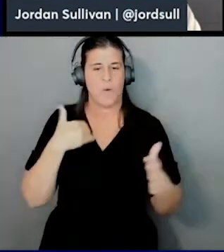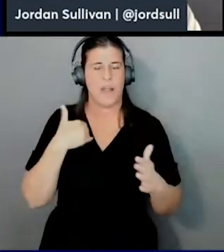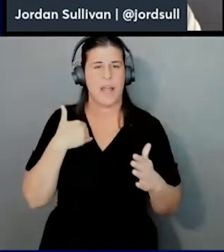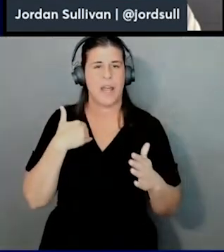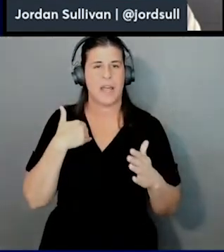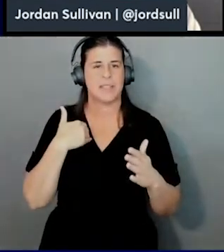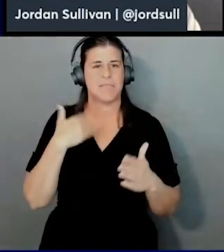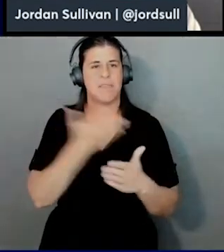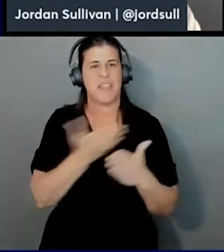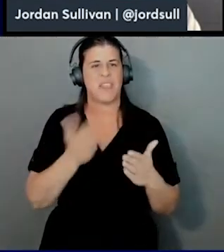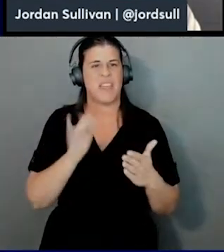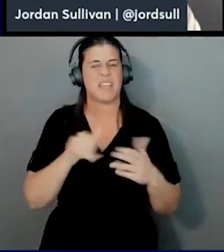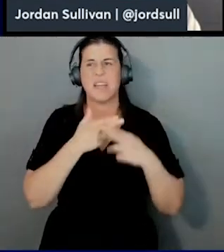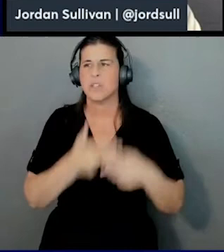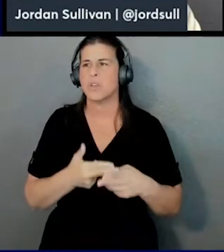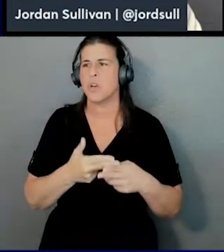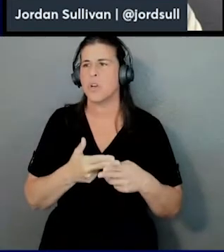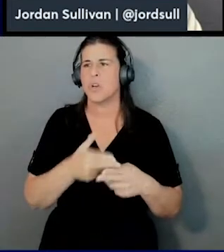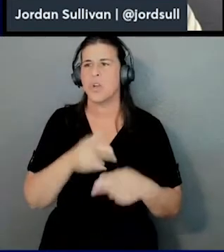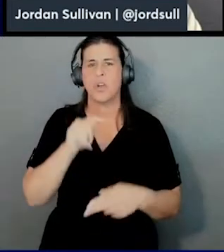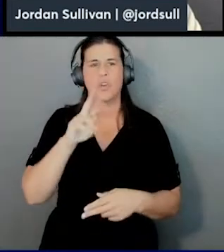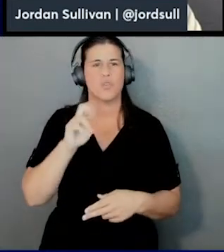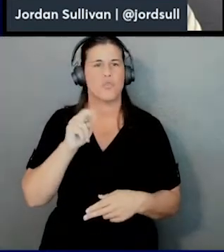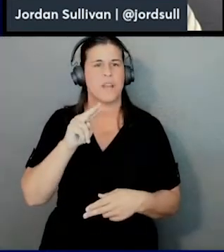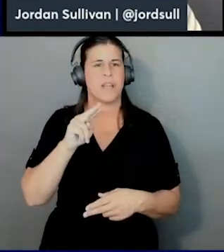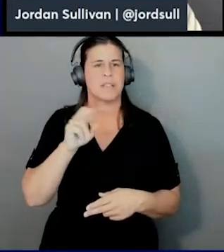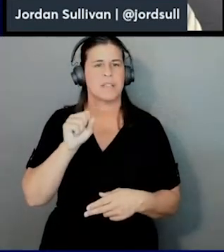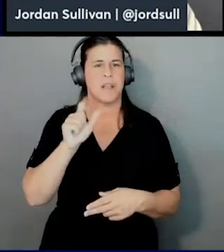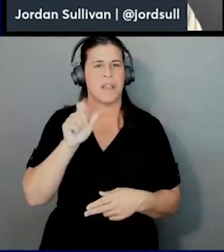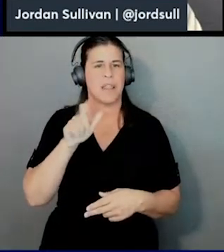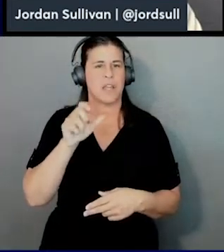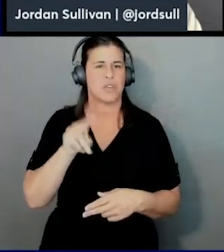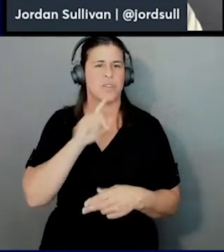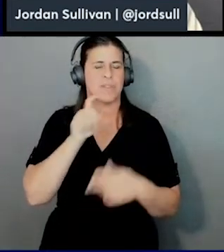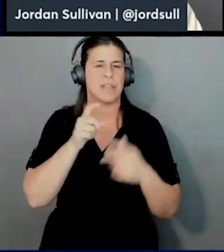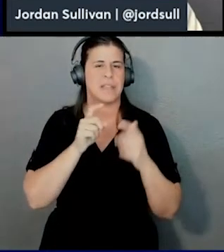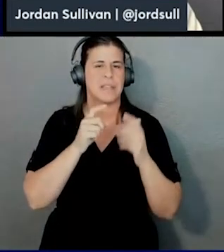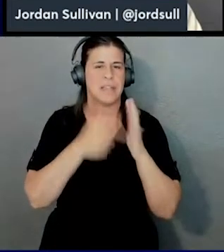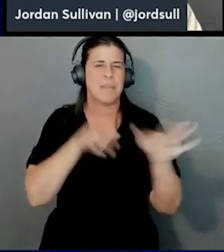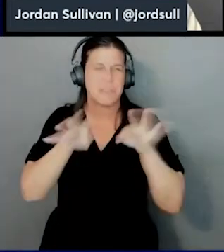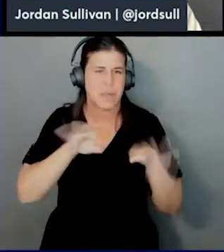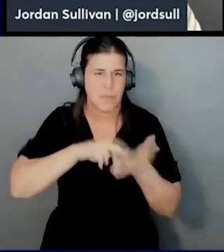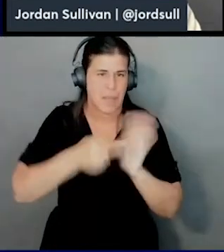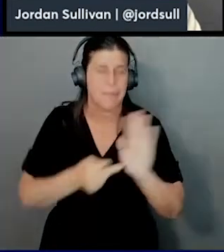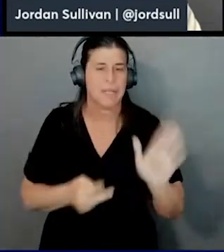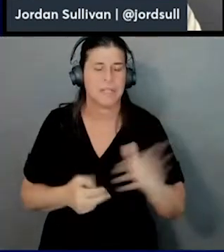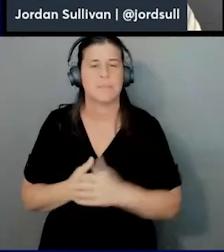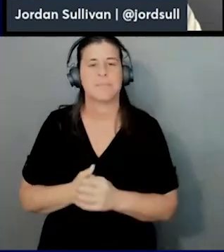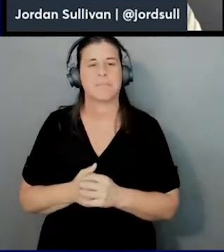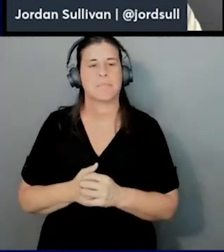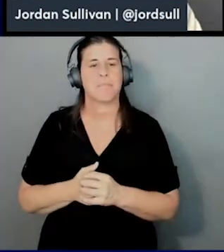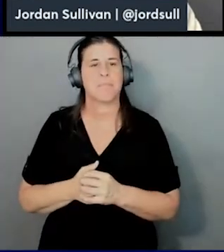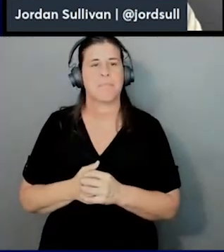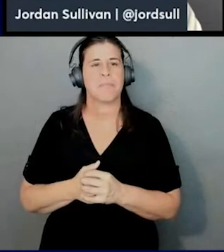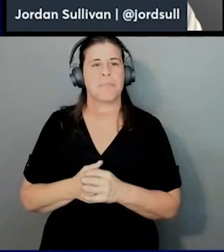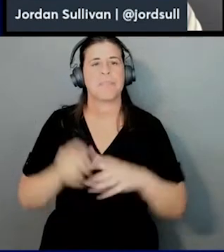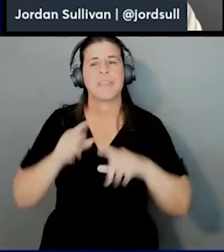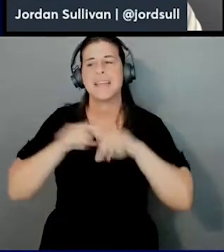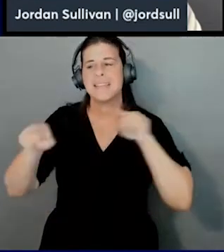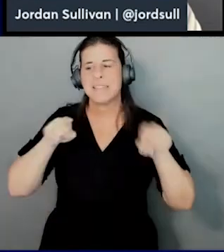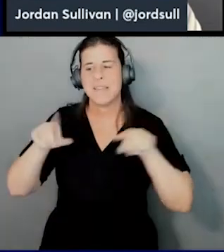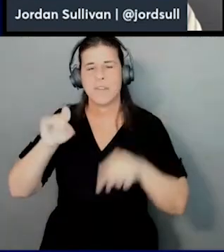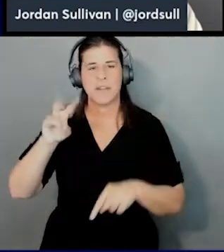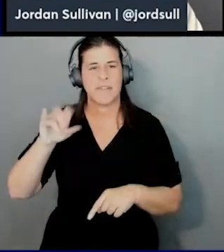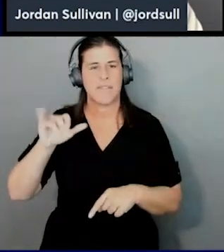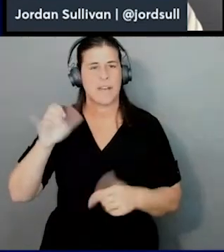called transpilation. Let me actually quickly describe what it is. So different devices might have